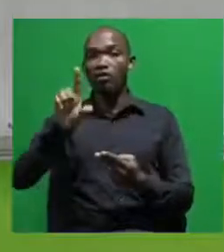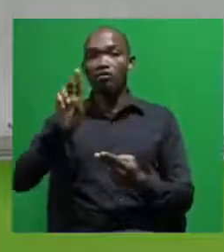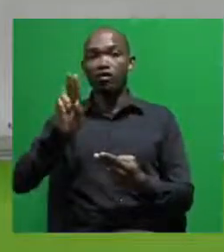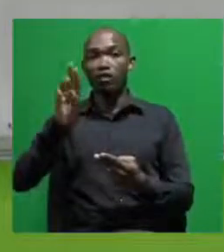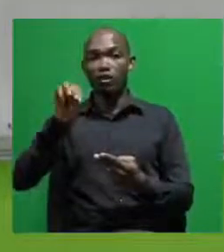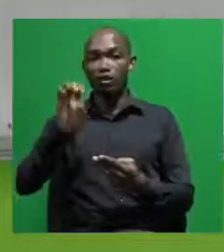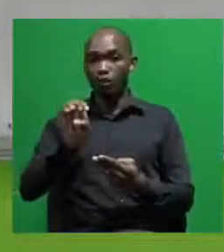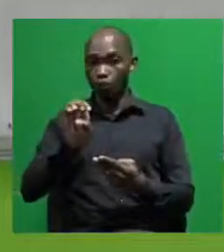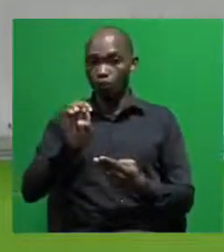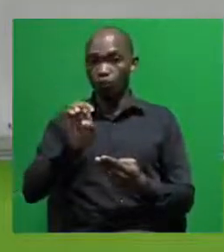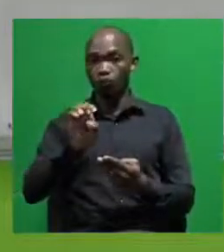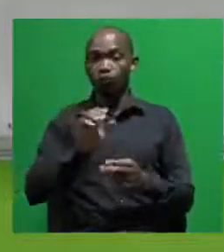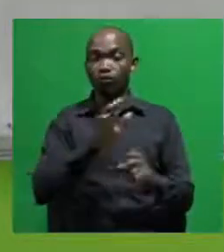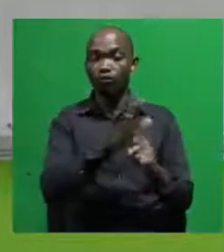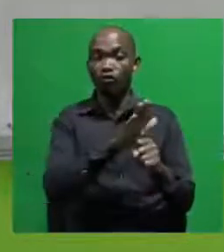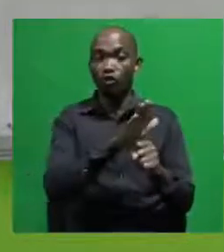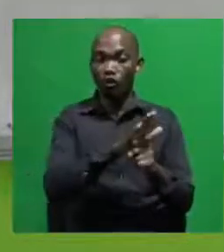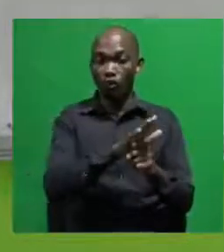volume